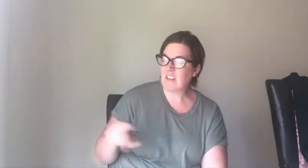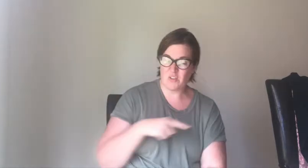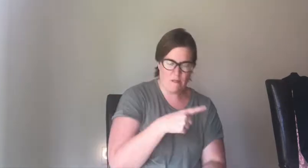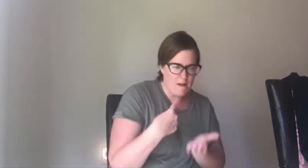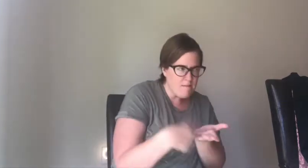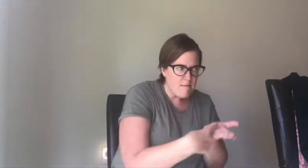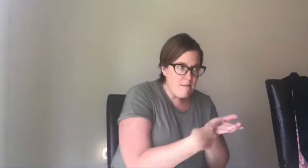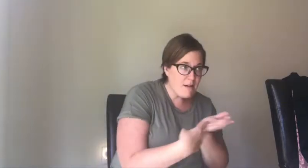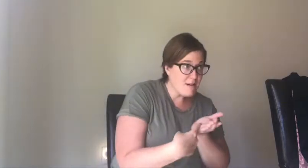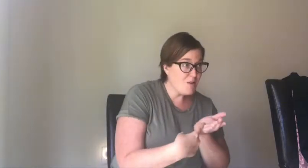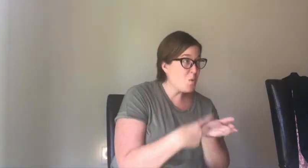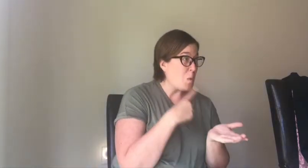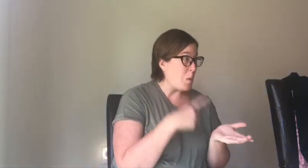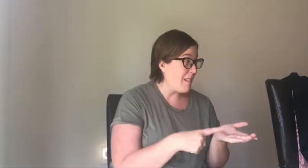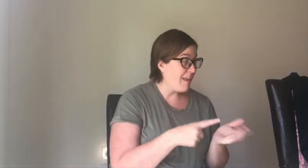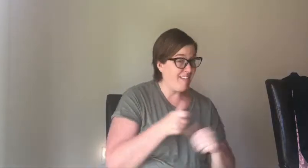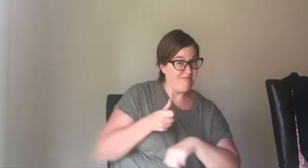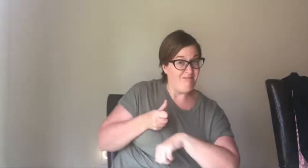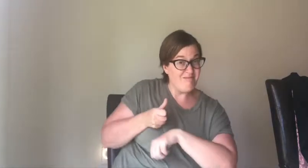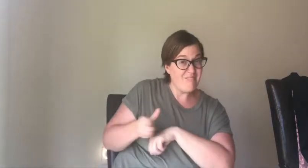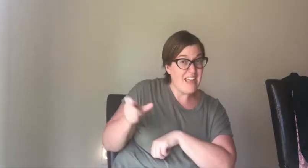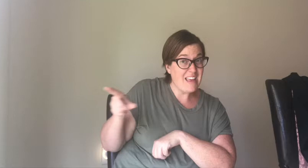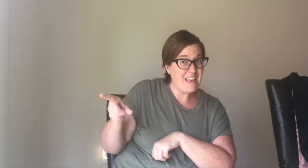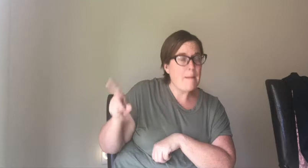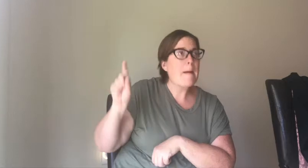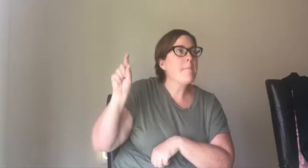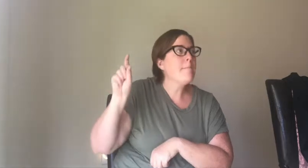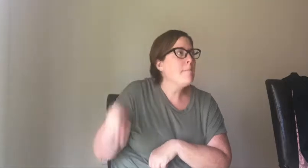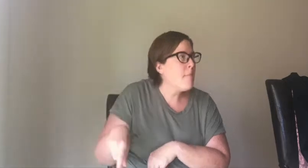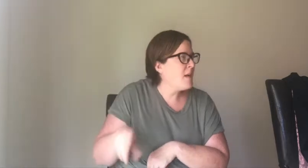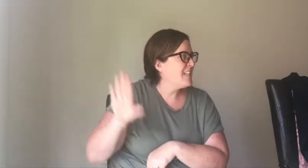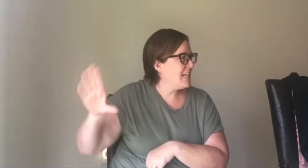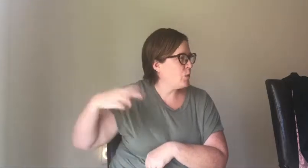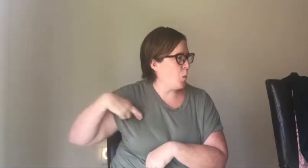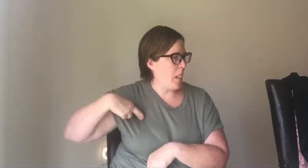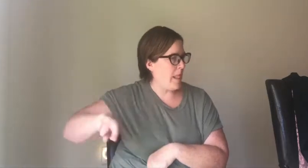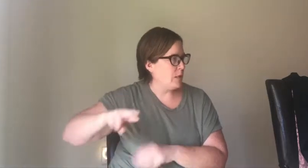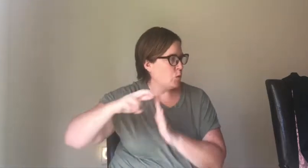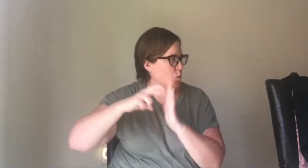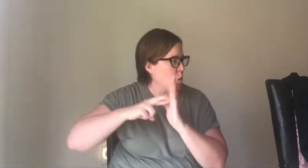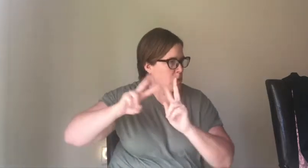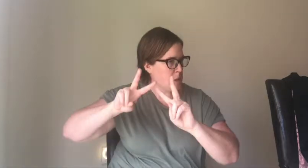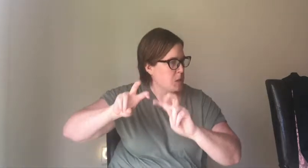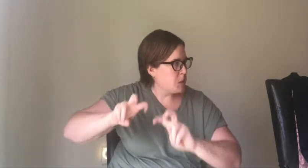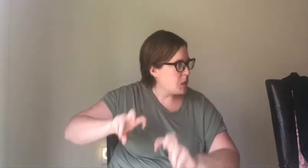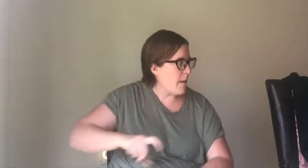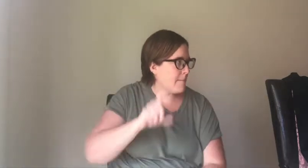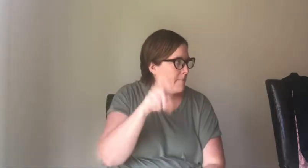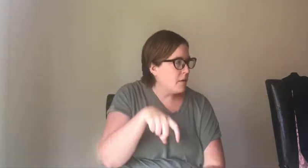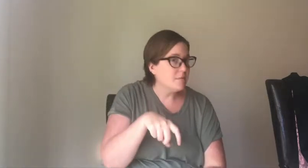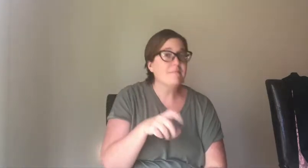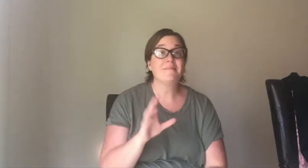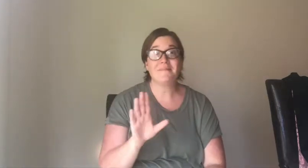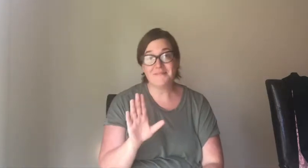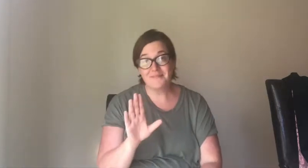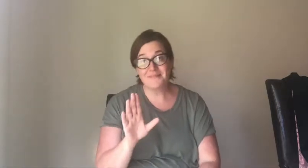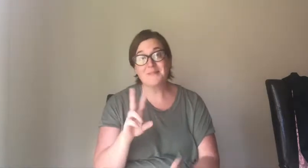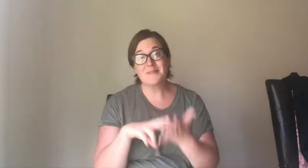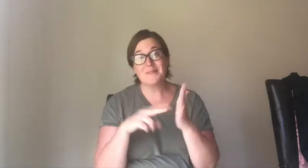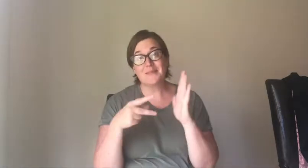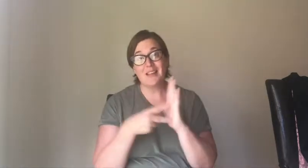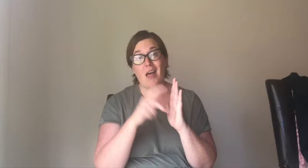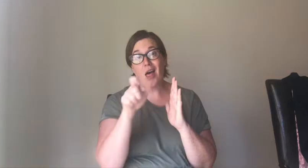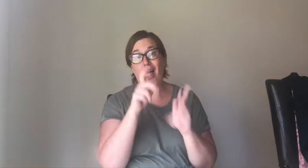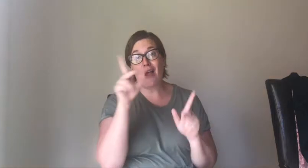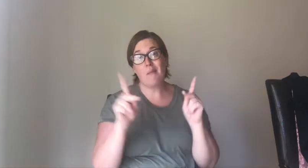the entire empire. Then the other administrators and high officers began searching for some fault in the way Daniel was